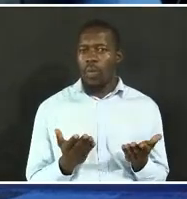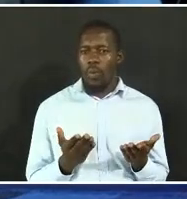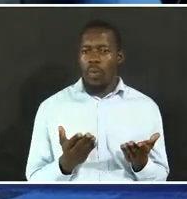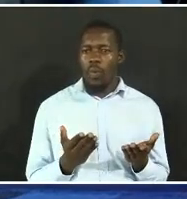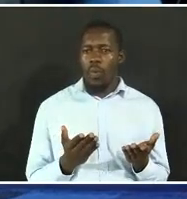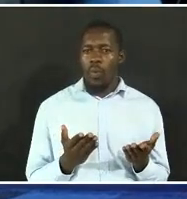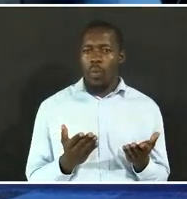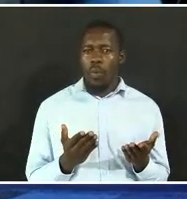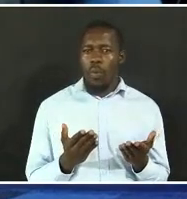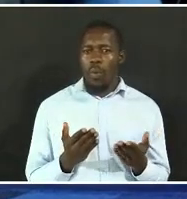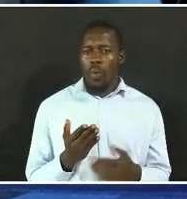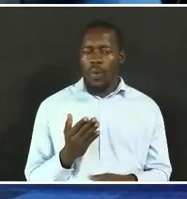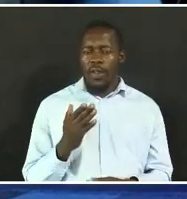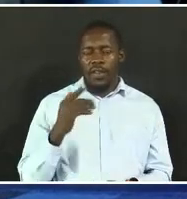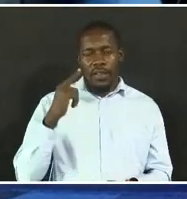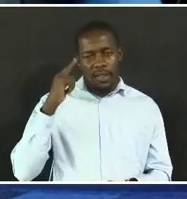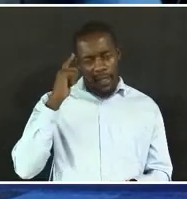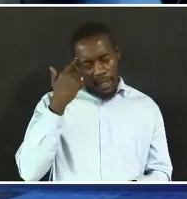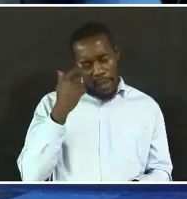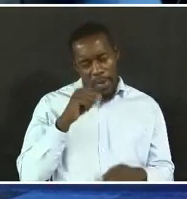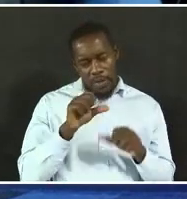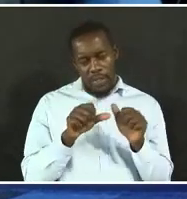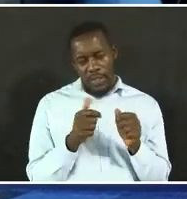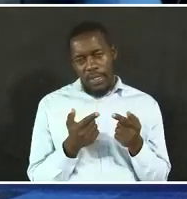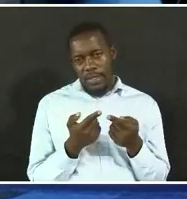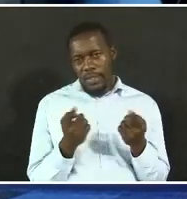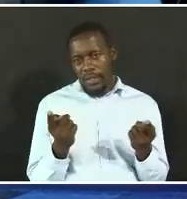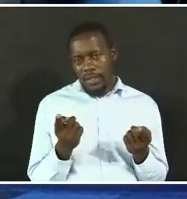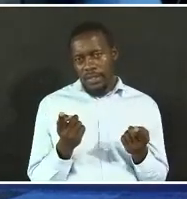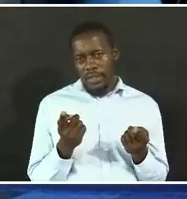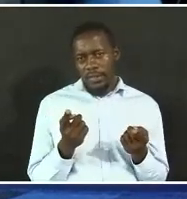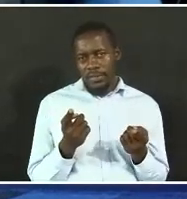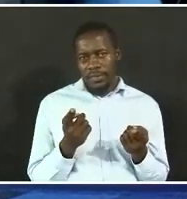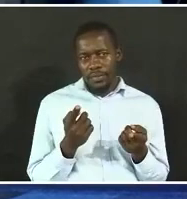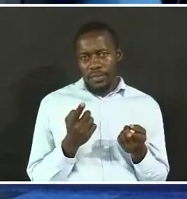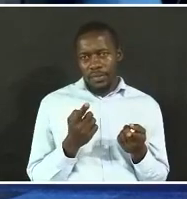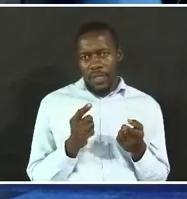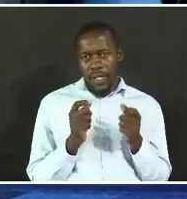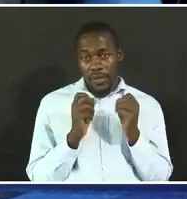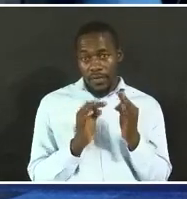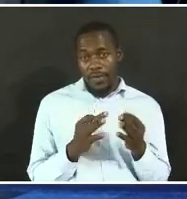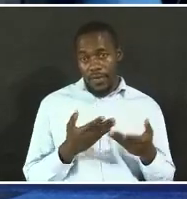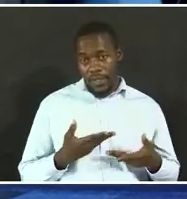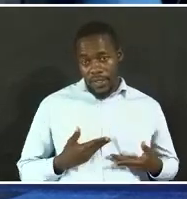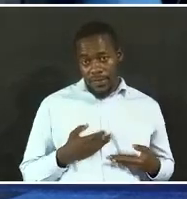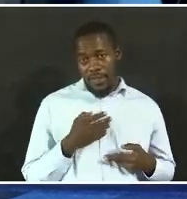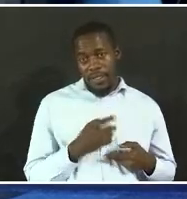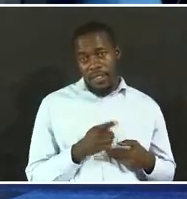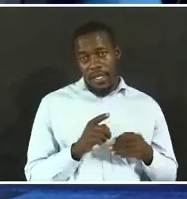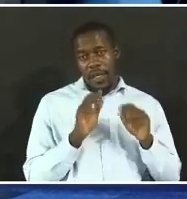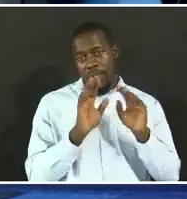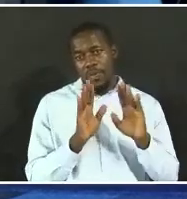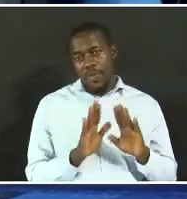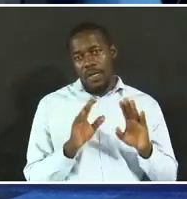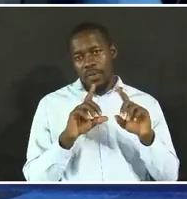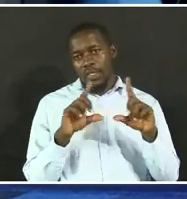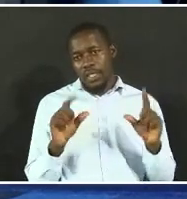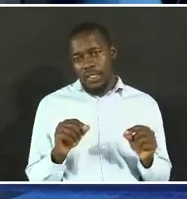you meditate over this, and if you've gotten the message we've shared this